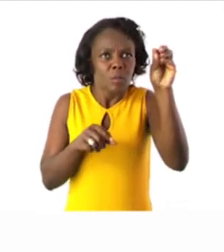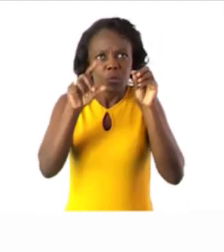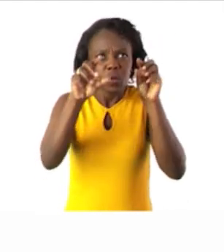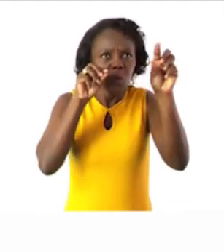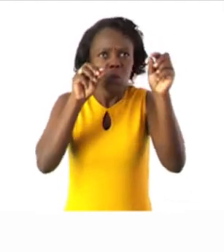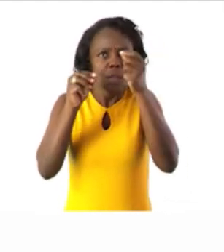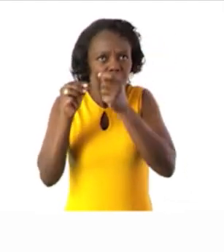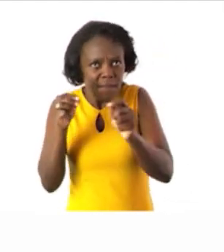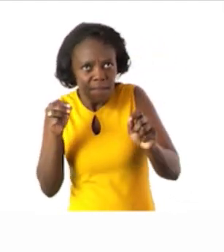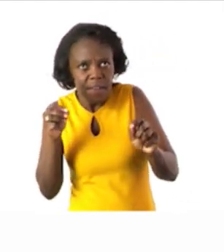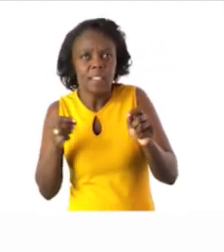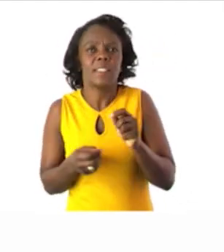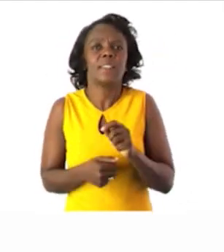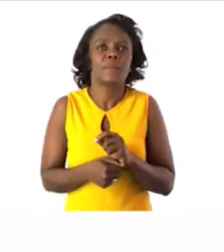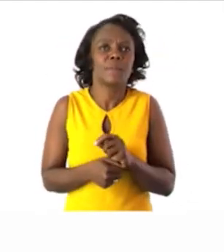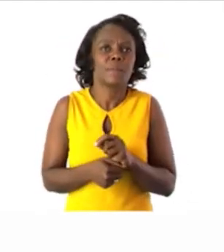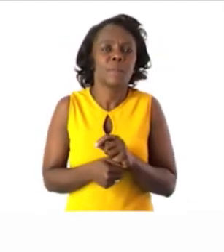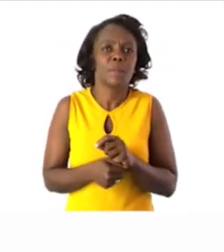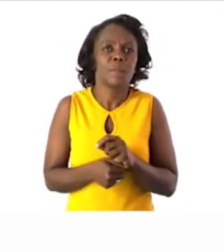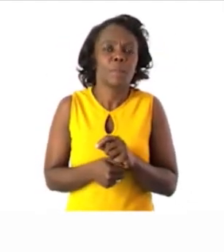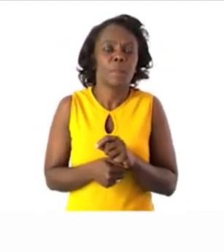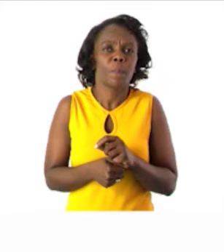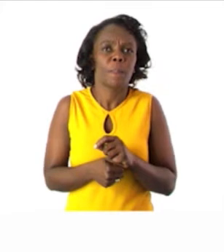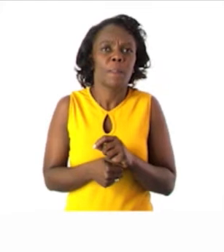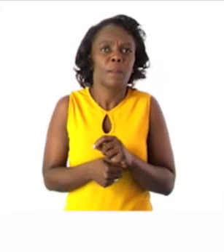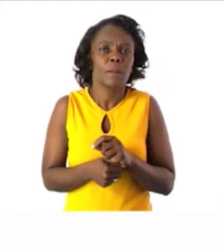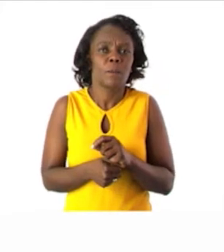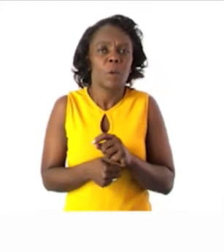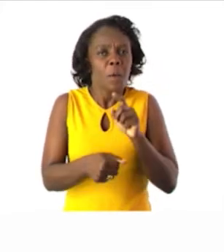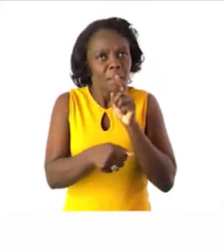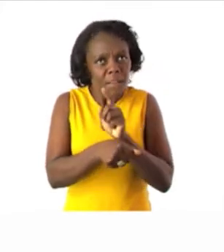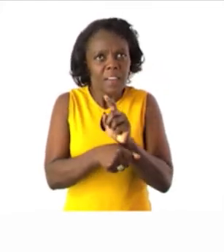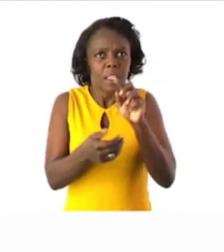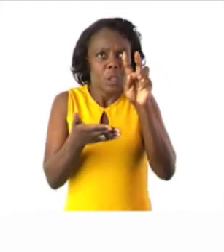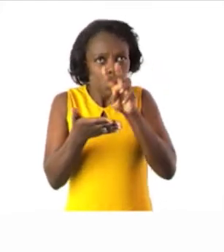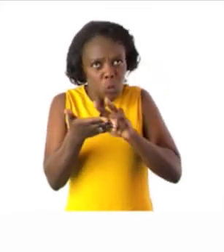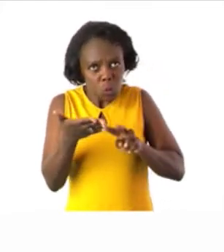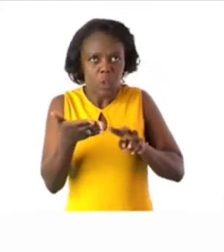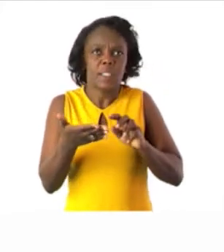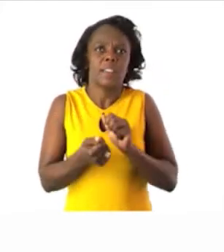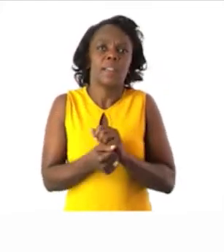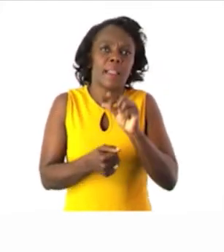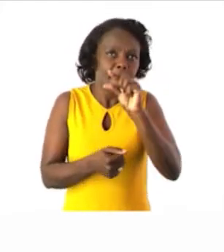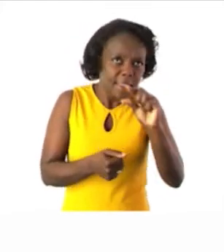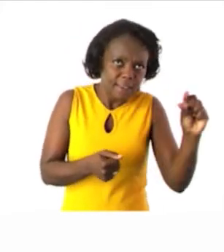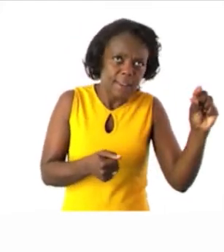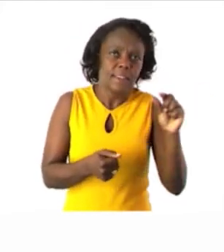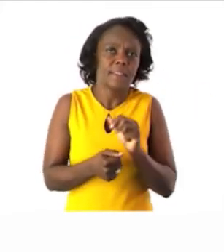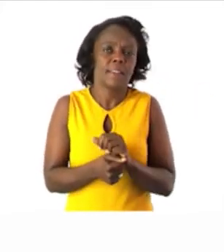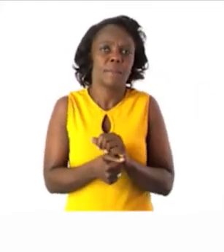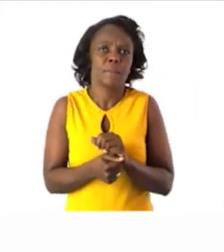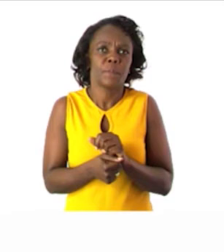the sentences. Before you fill it in, don't just guess. You have to read the sentence and the clue will come into